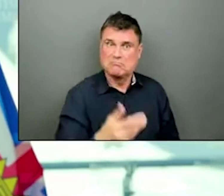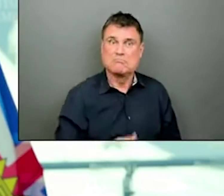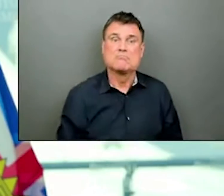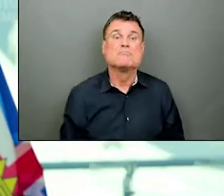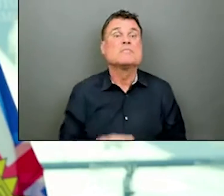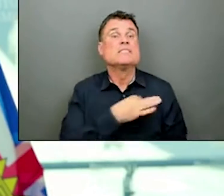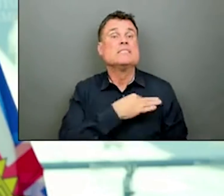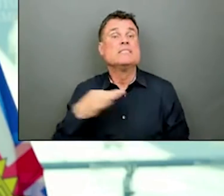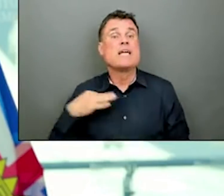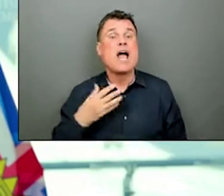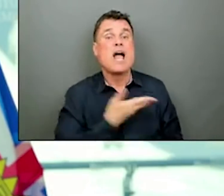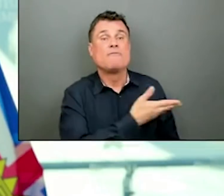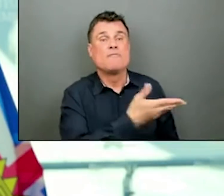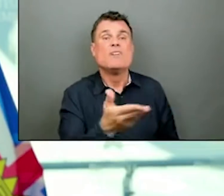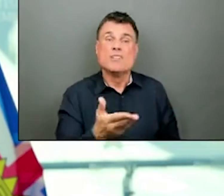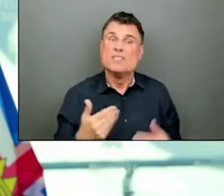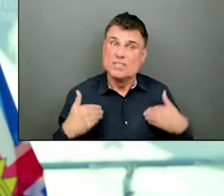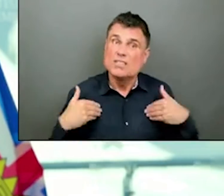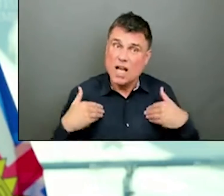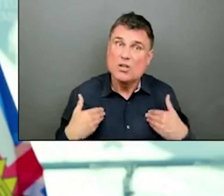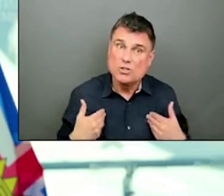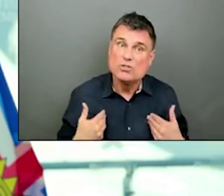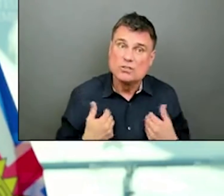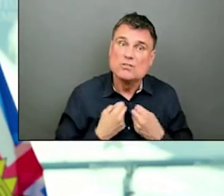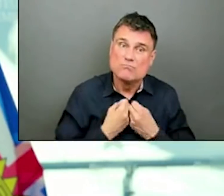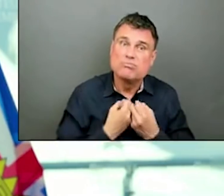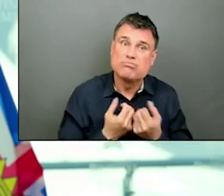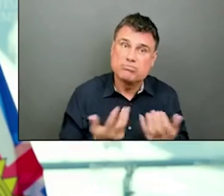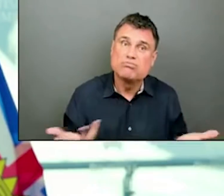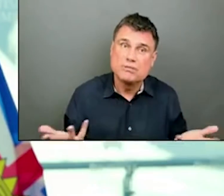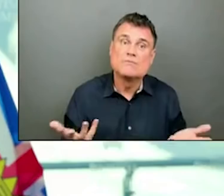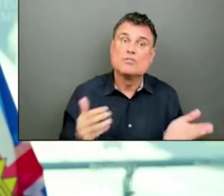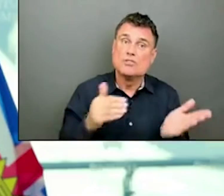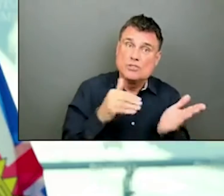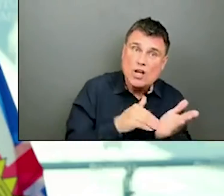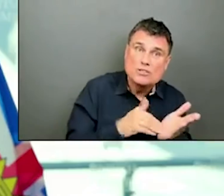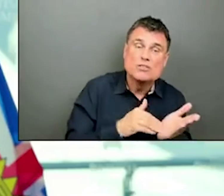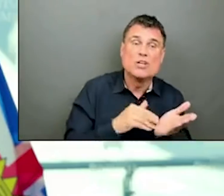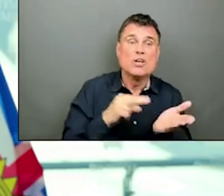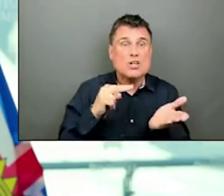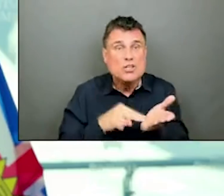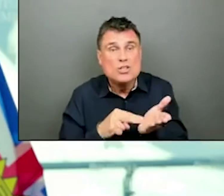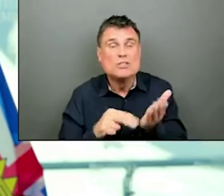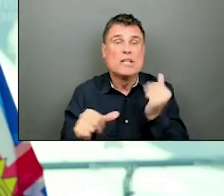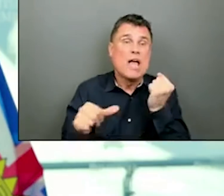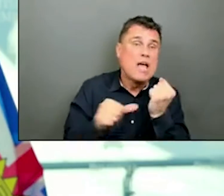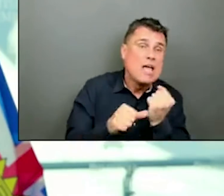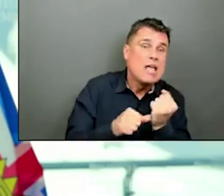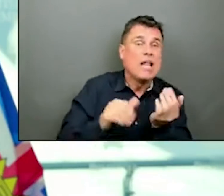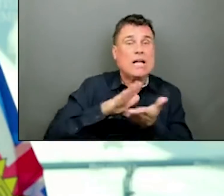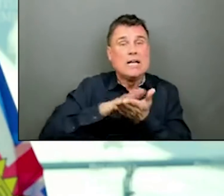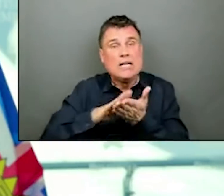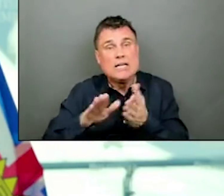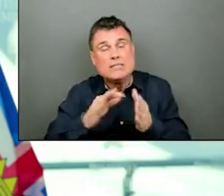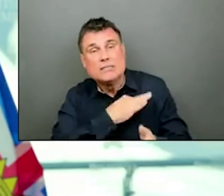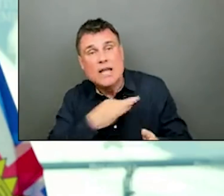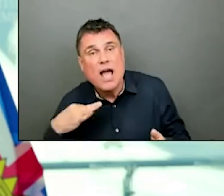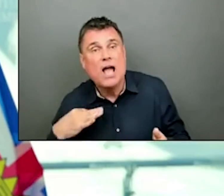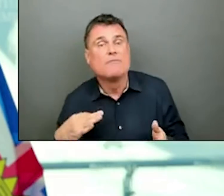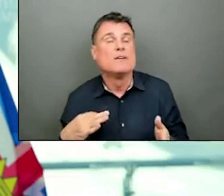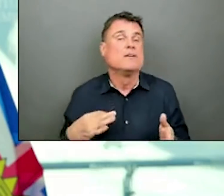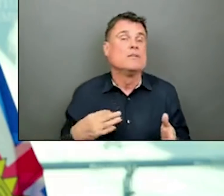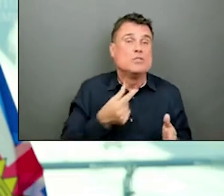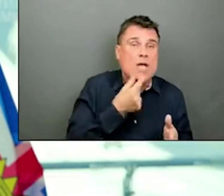Healthcare workers are tired. The doctors and nurses and care aides and the cleaners and the